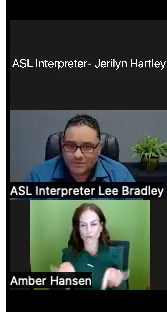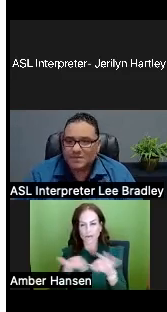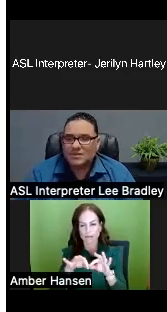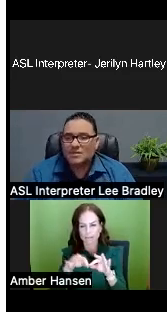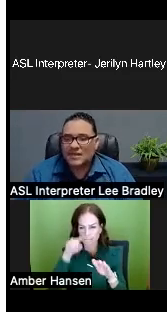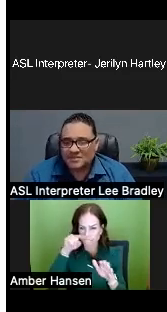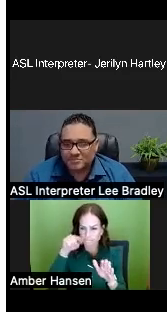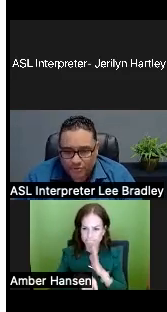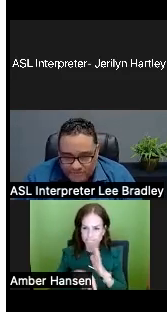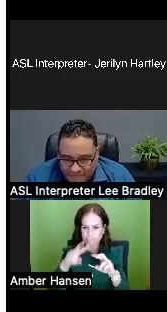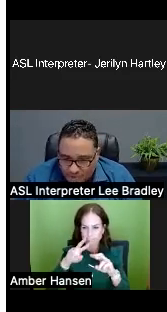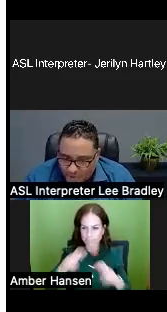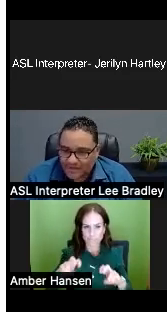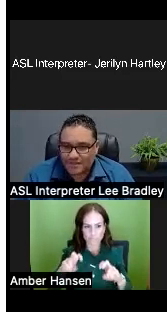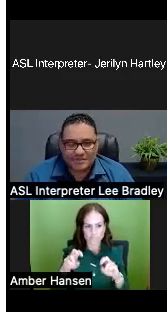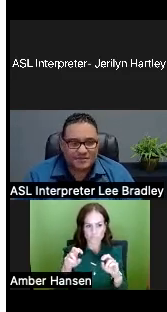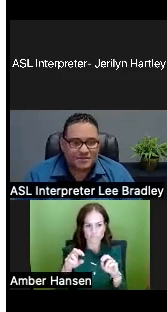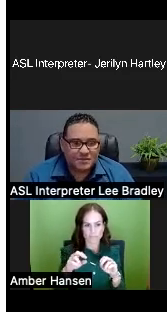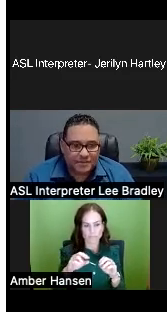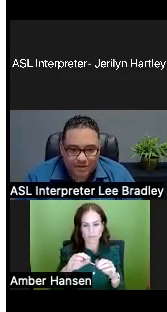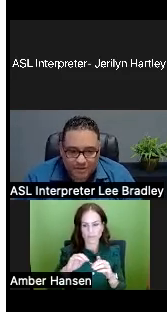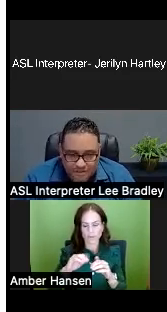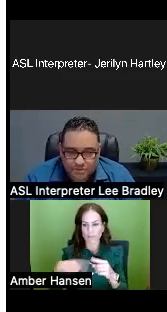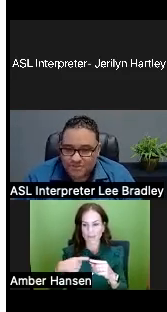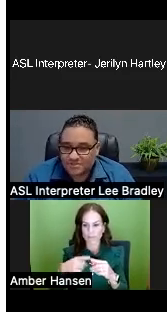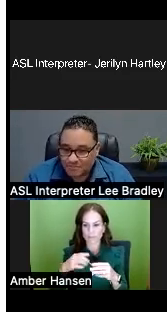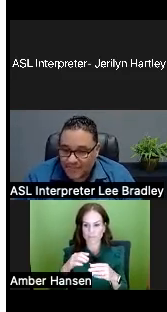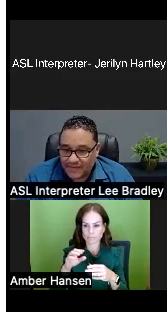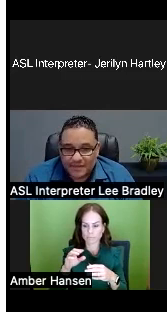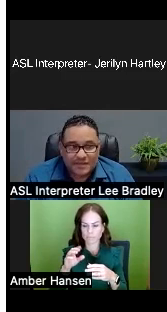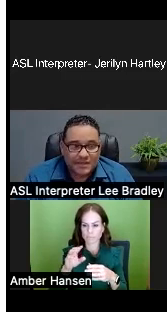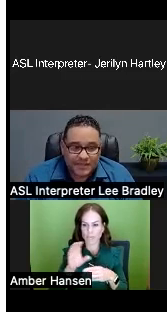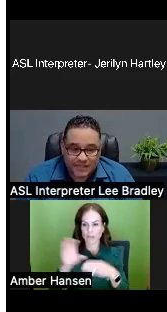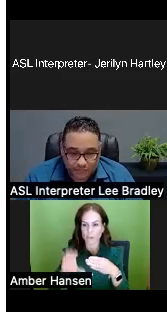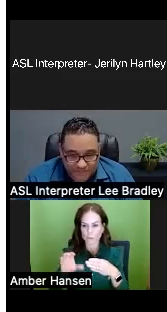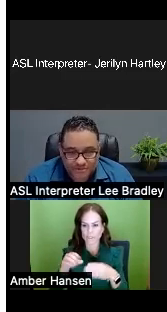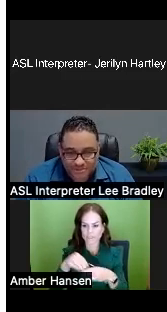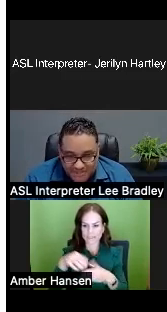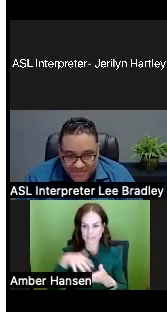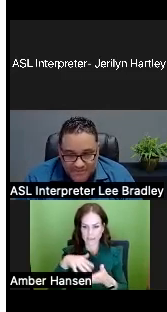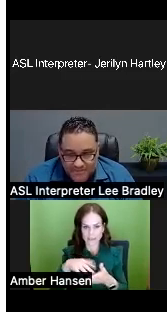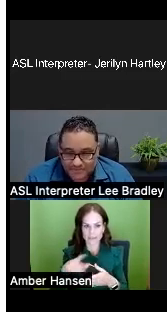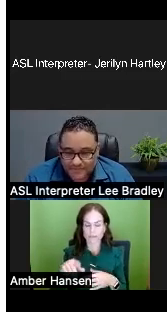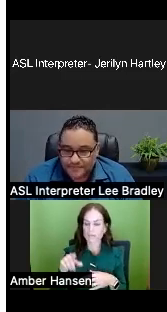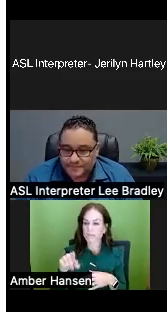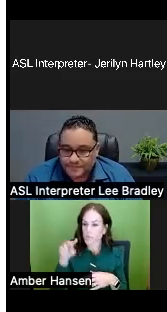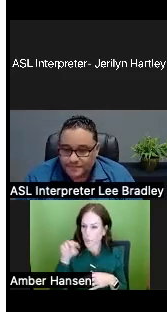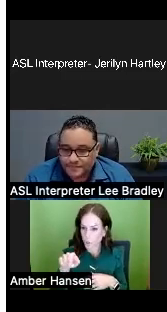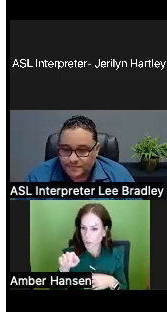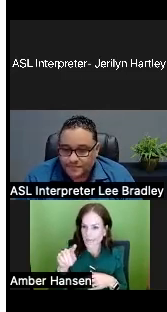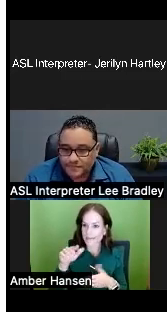Also, it's important to think critically about conclusions made in research studies.